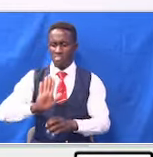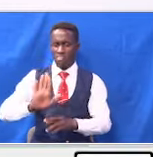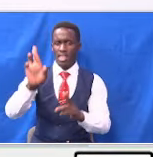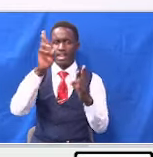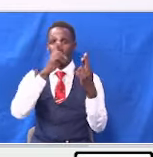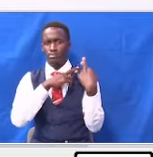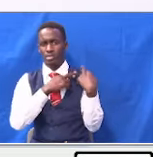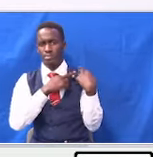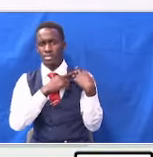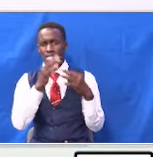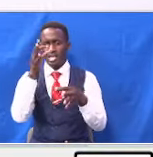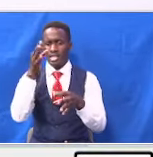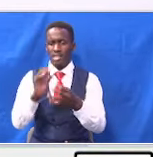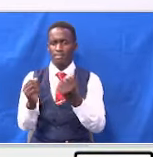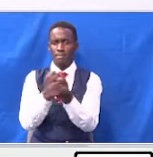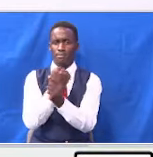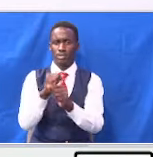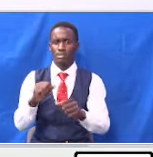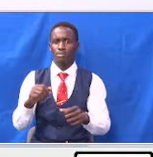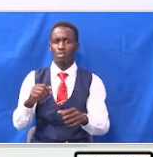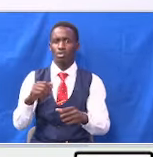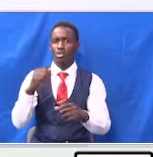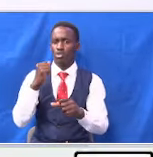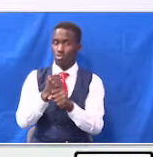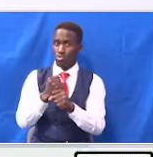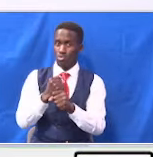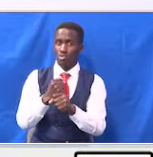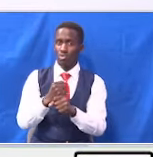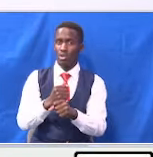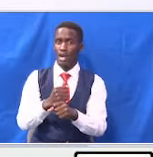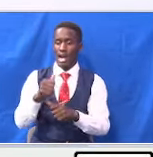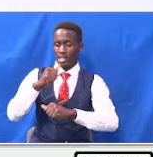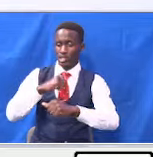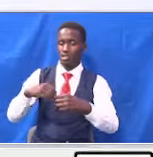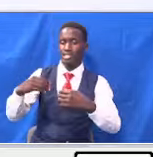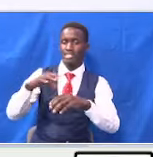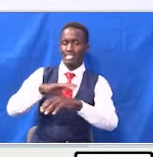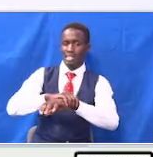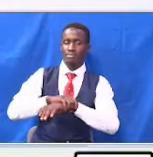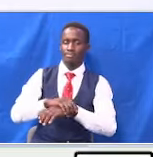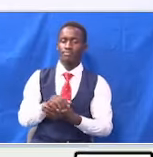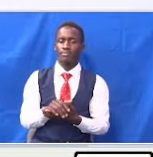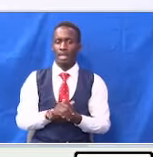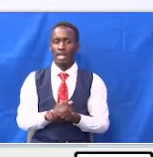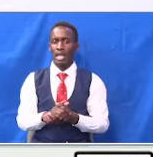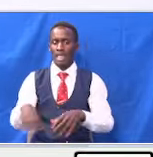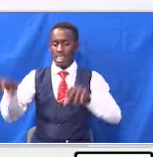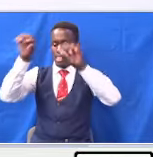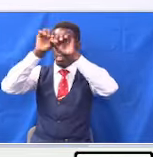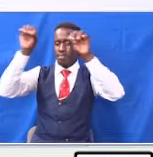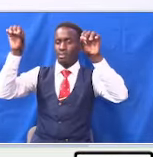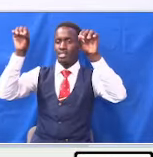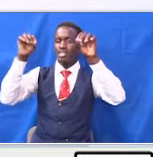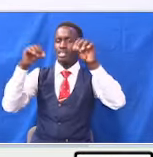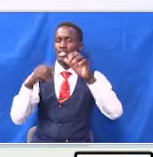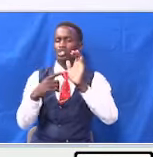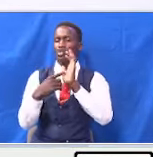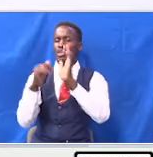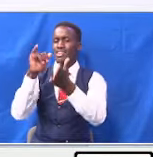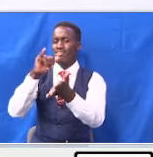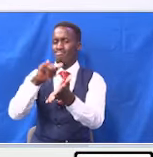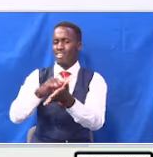unable to perform, I'm very sure that he's going to take action on that. So generally, the president demonstrated that whoever has been given a responsibility is